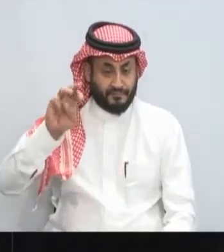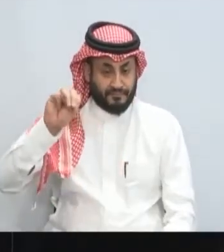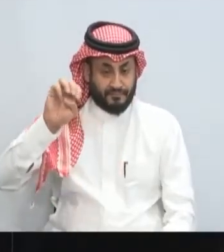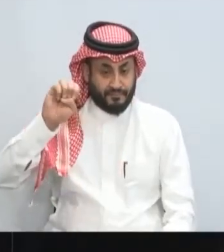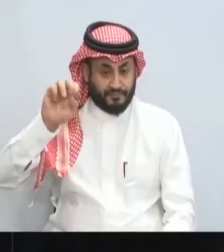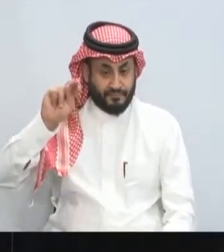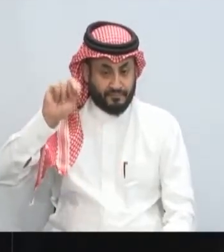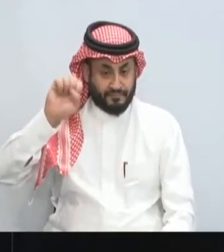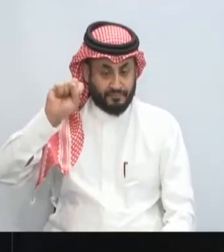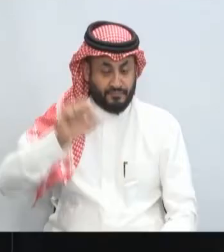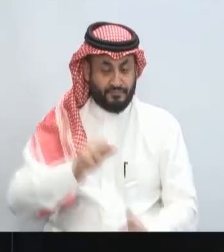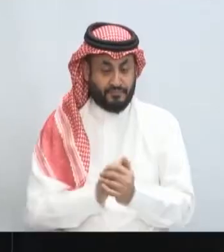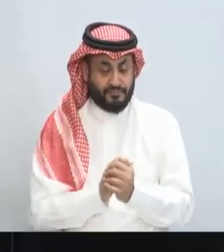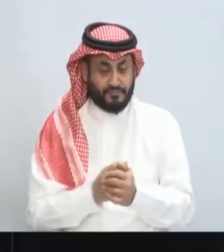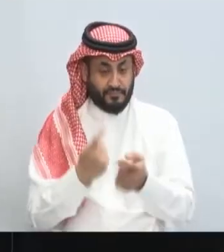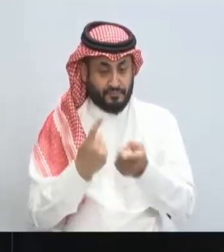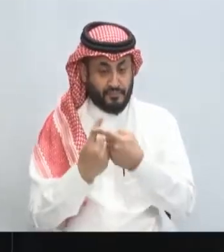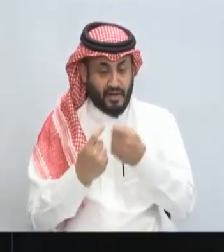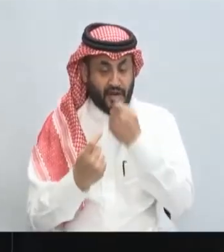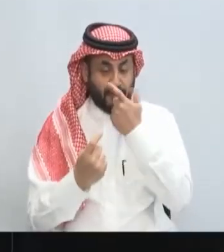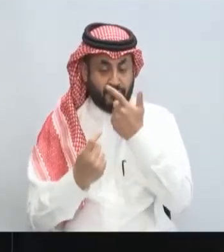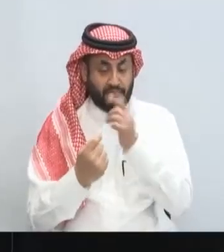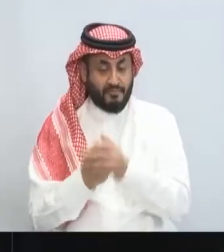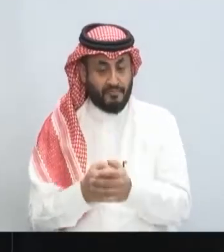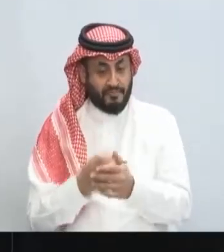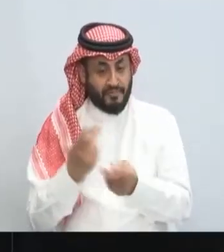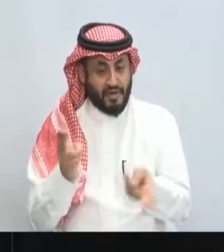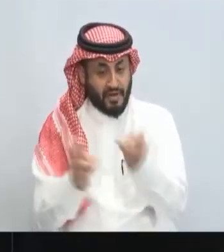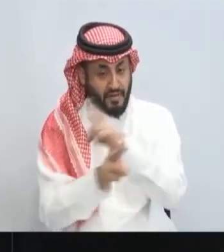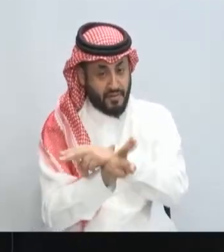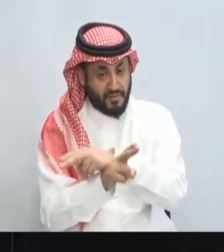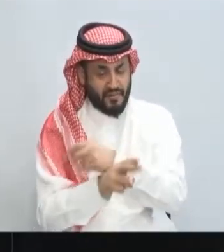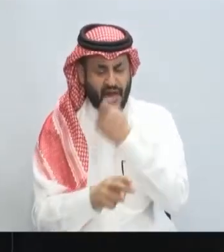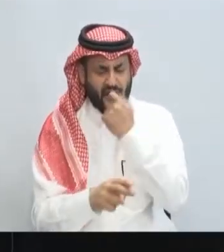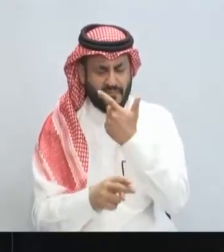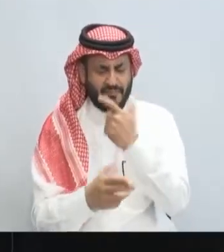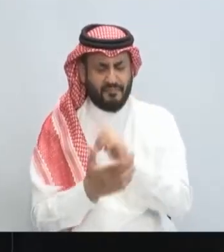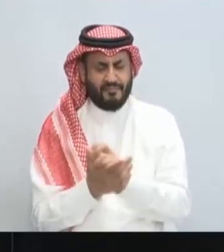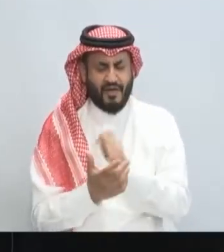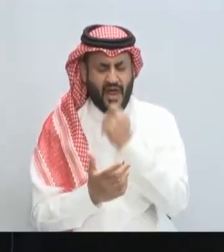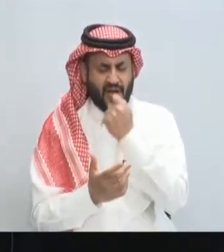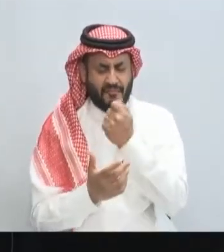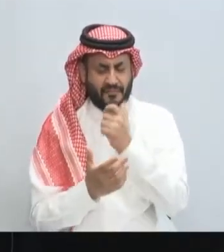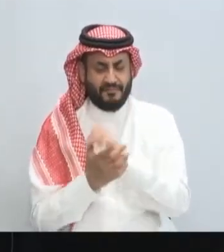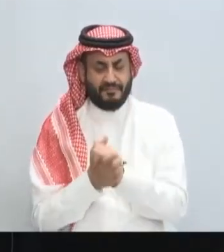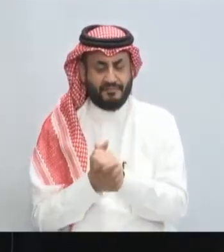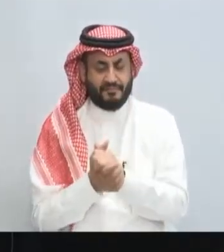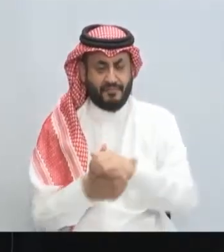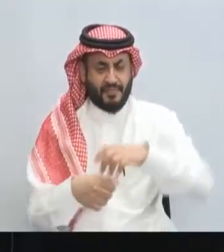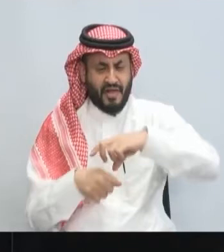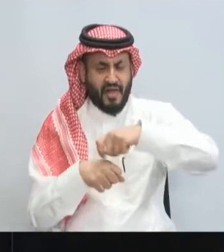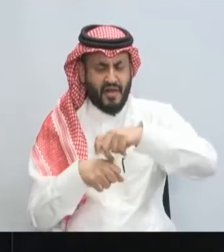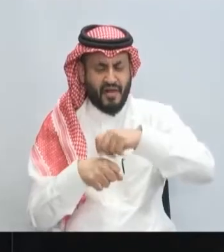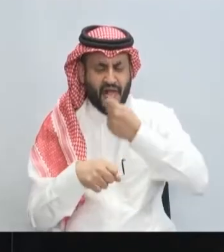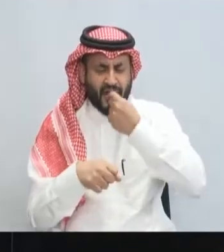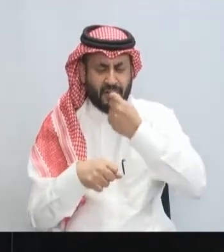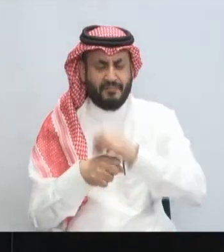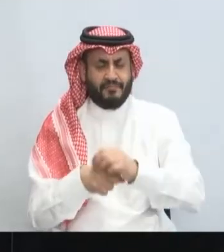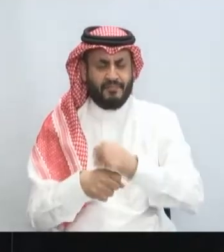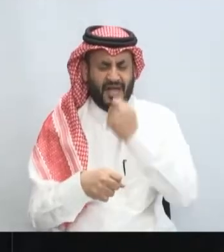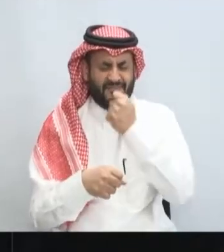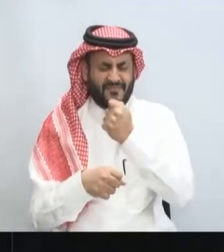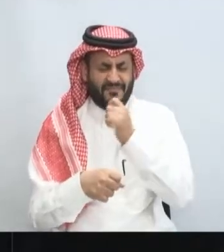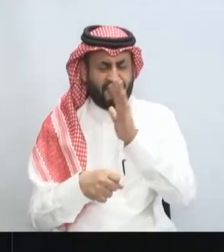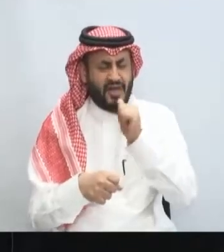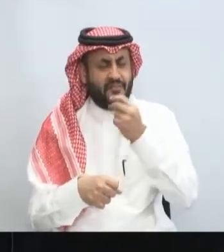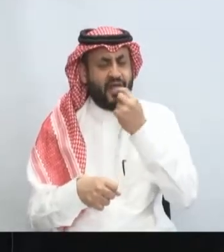here we have sweet. The opposite is sour. When you taste lemon, it's not